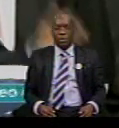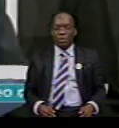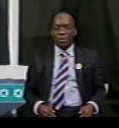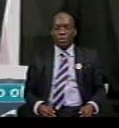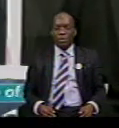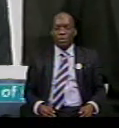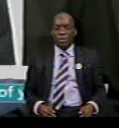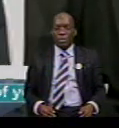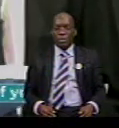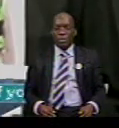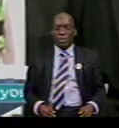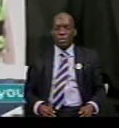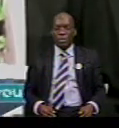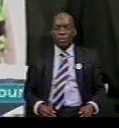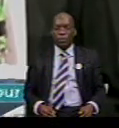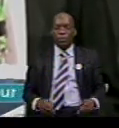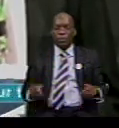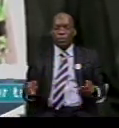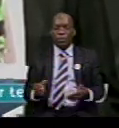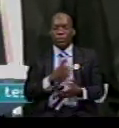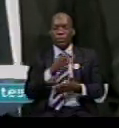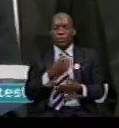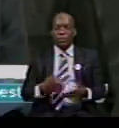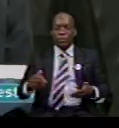Orchestra, let's hear you.